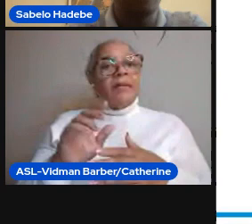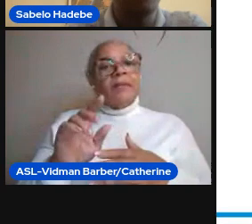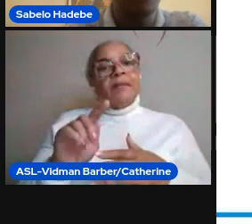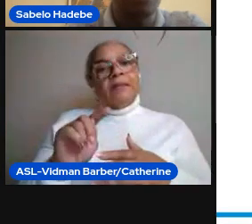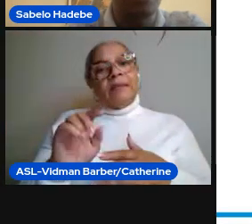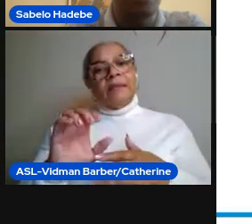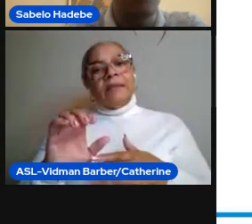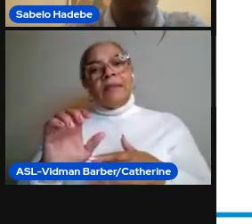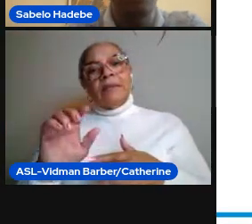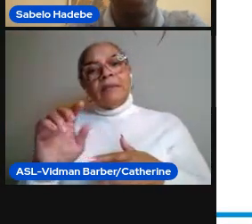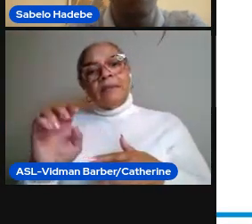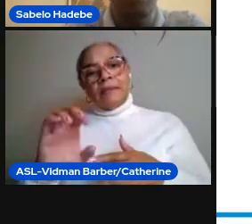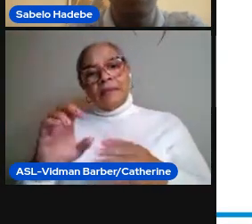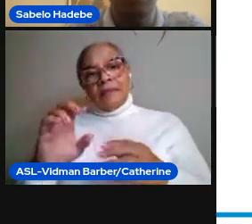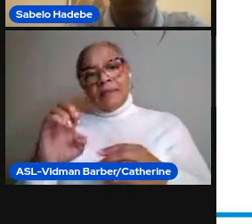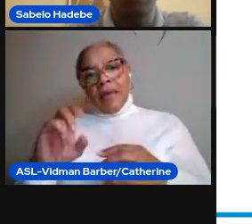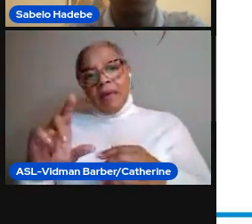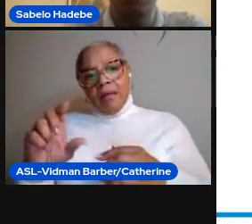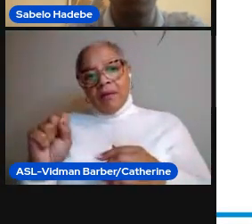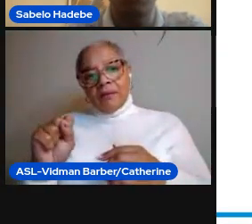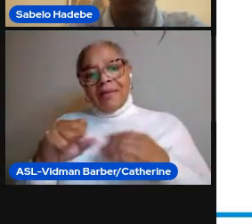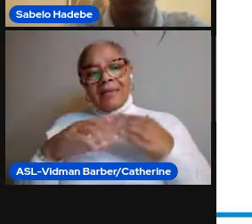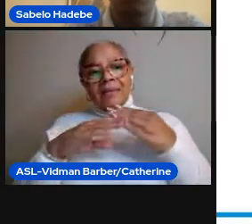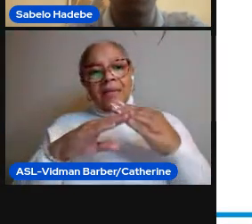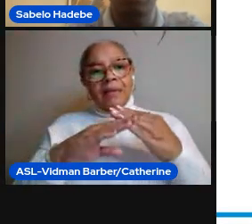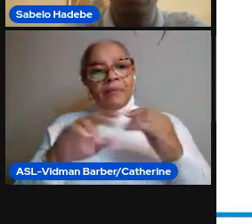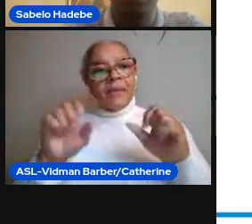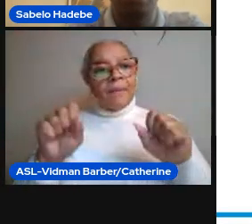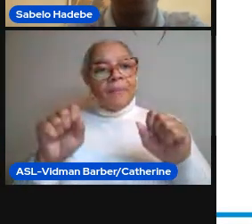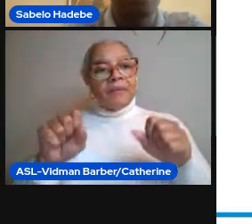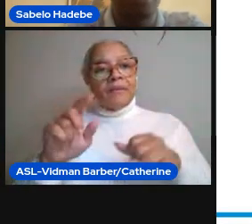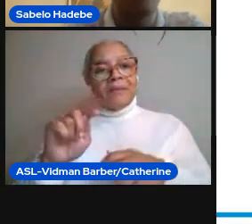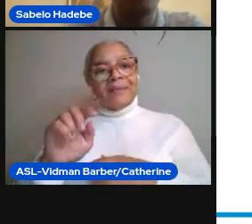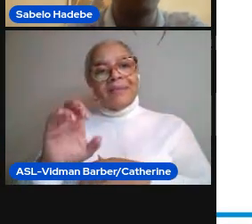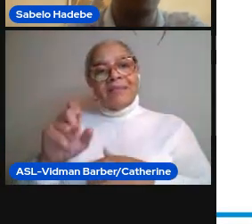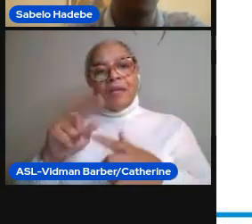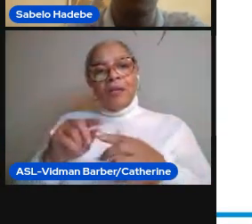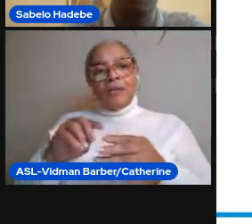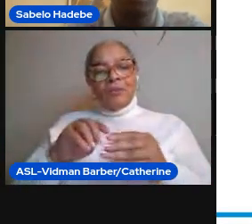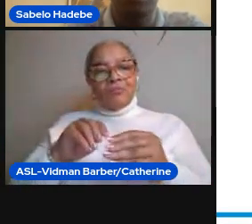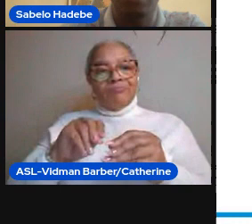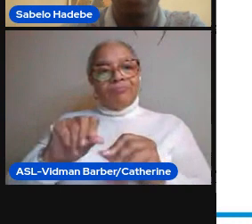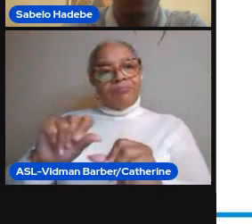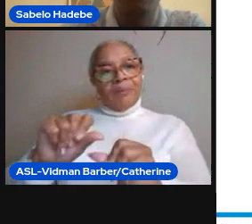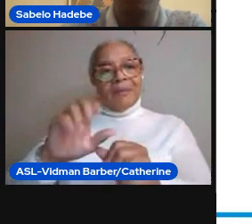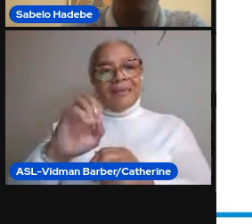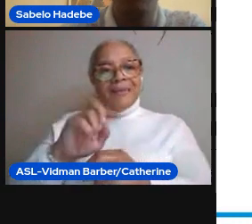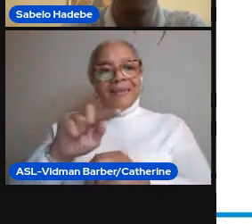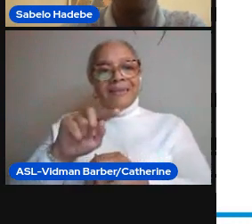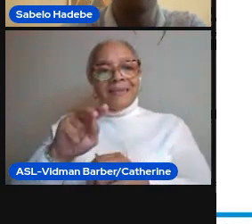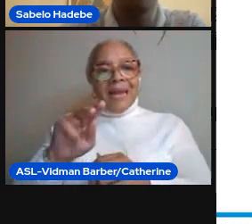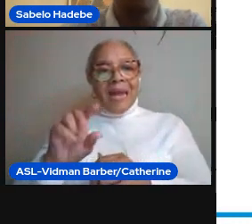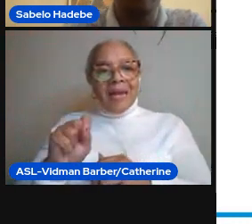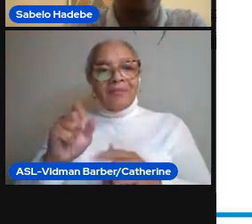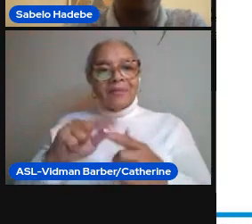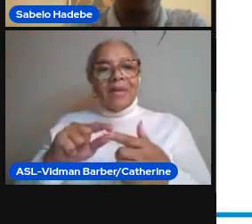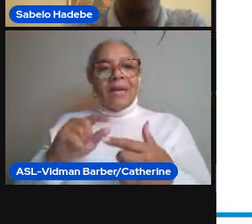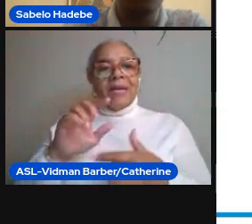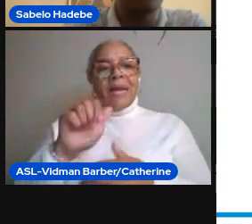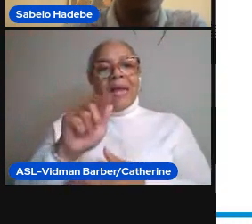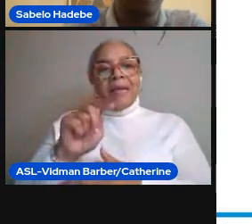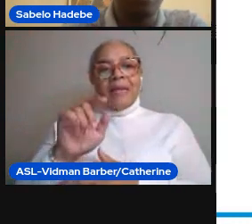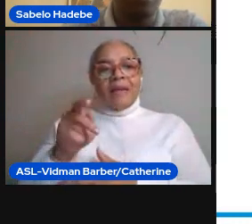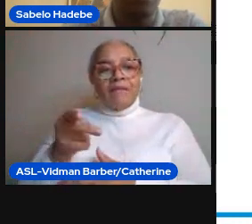So it inhibits their ability to secrete granzyme and interferon.